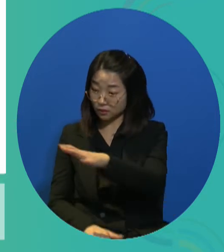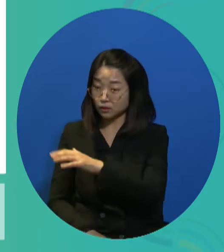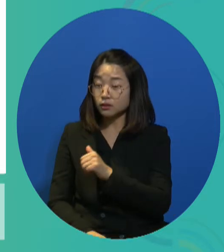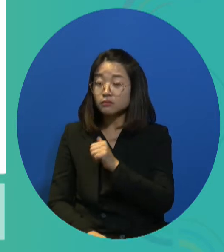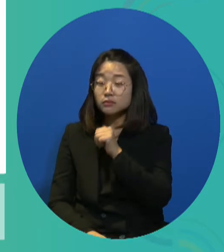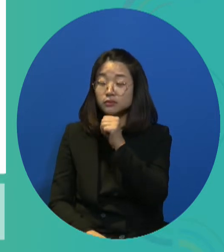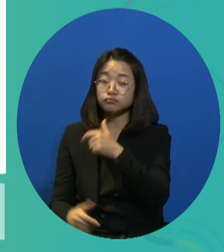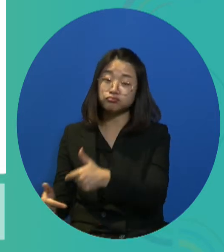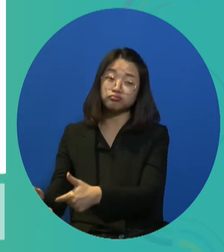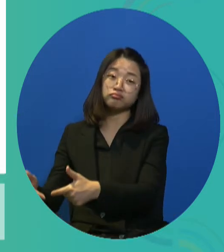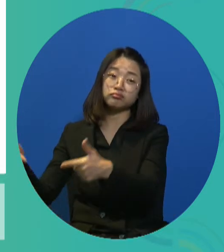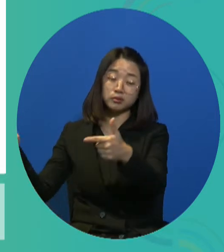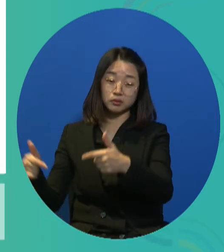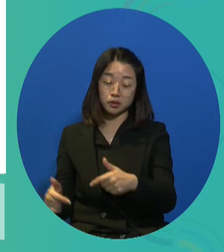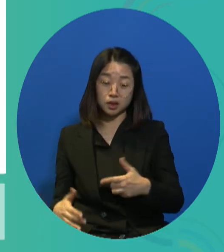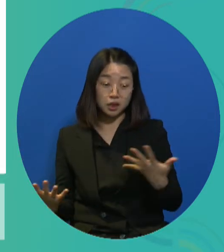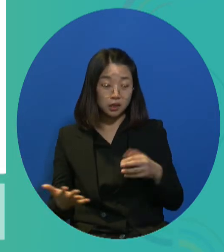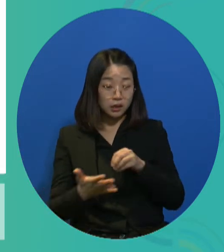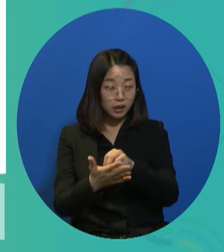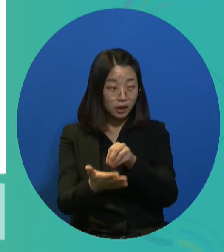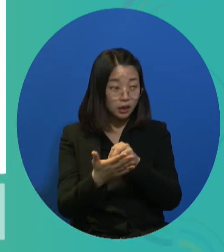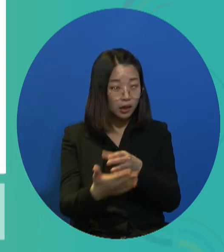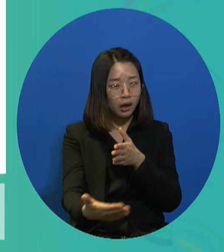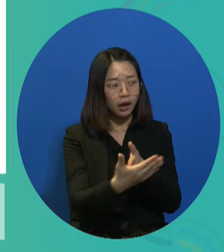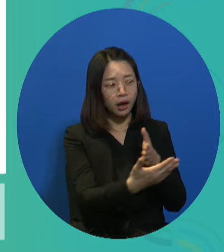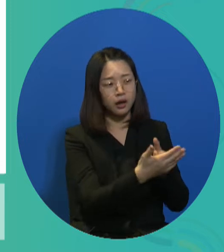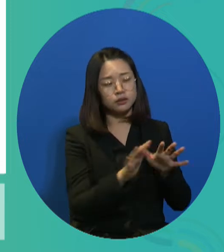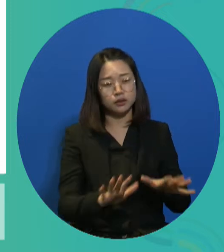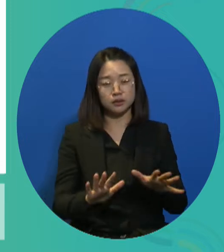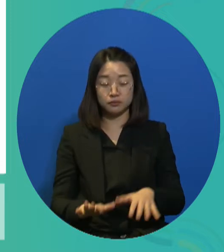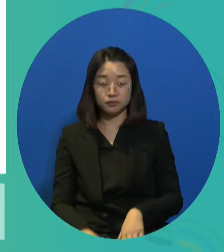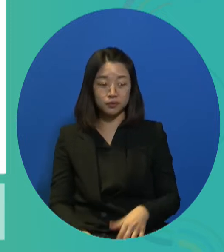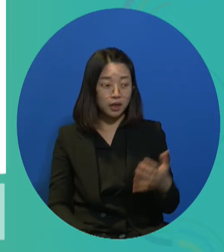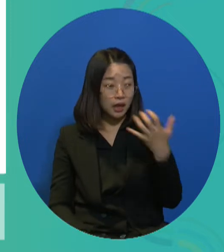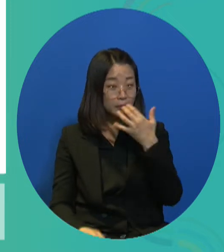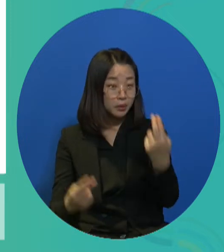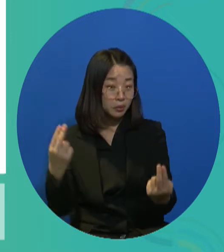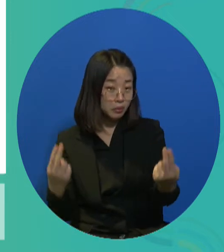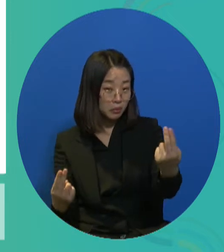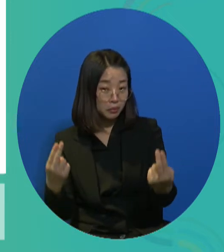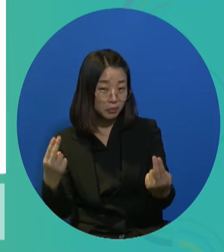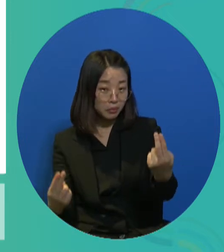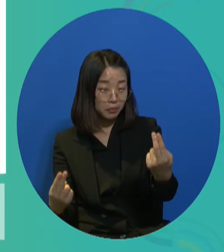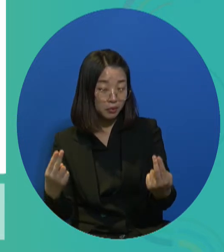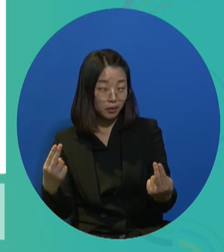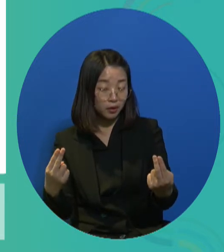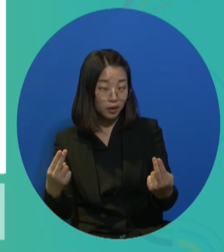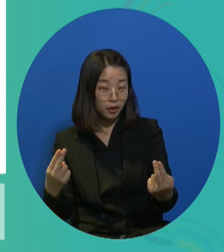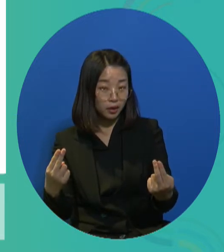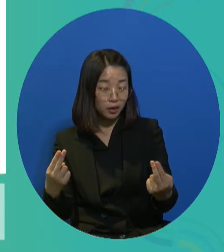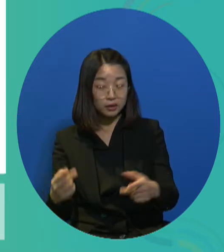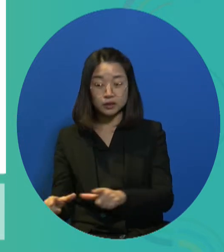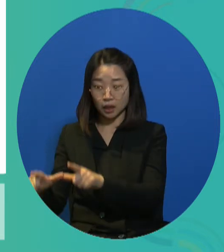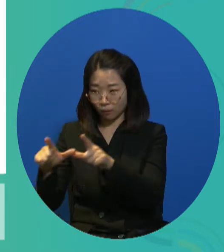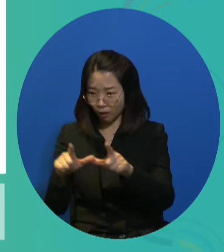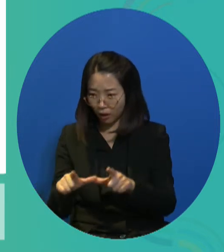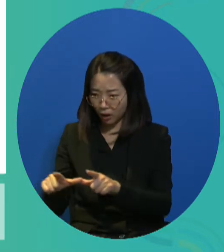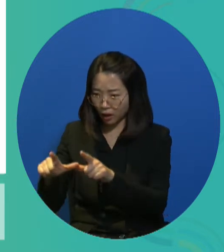3 times as likely to live in severe material deprivation than non-disabled people.